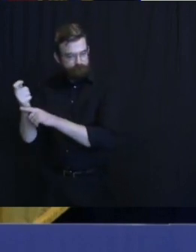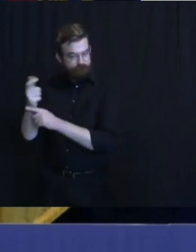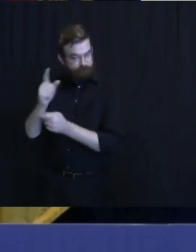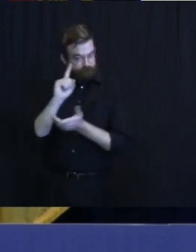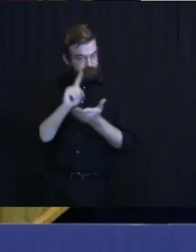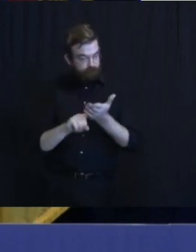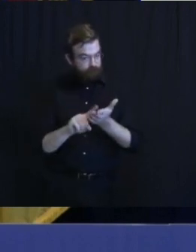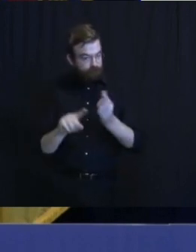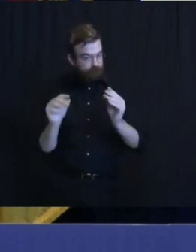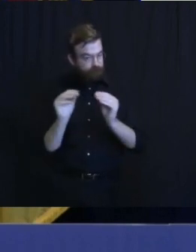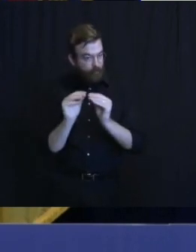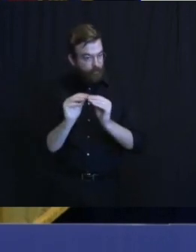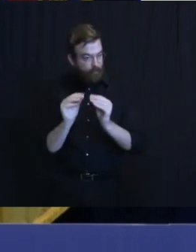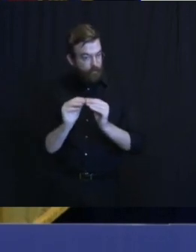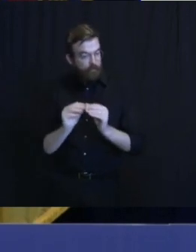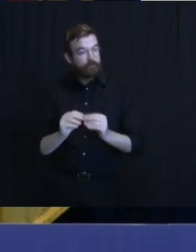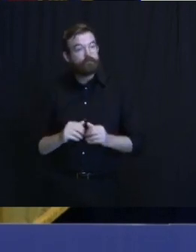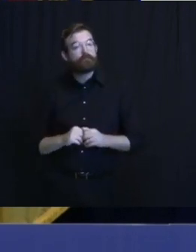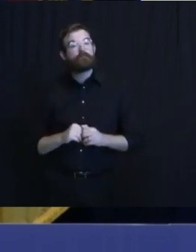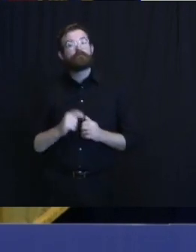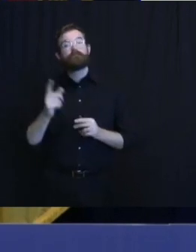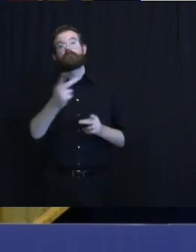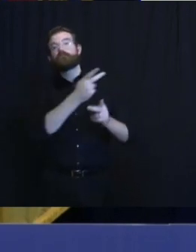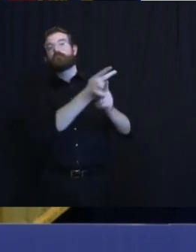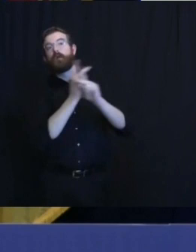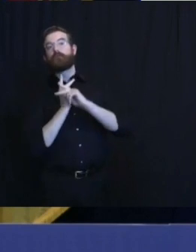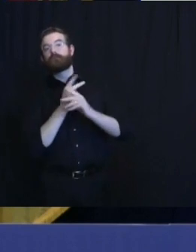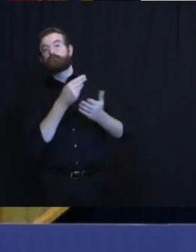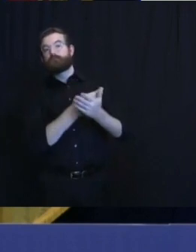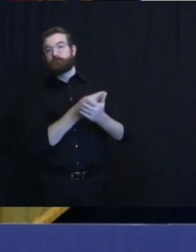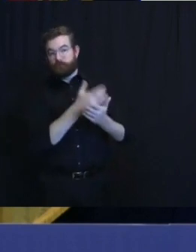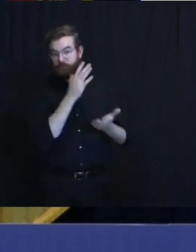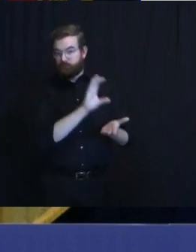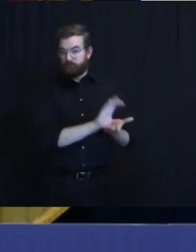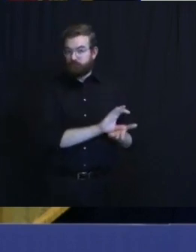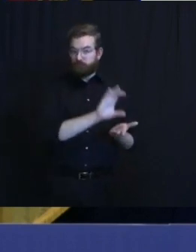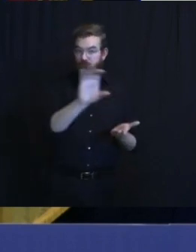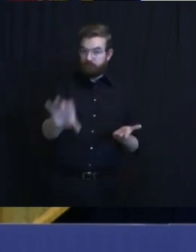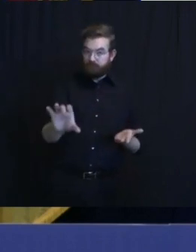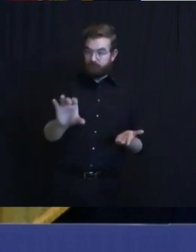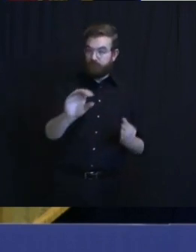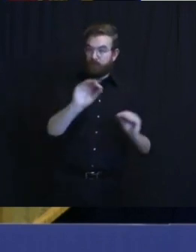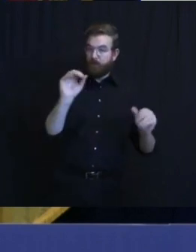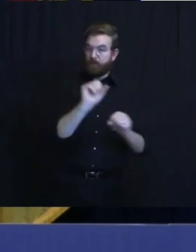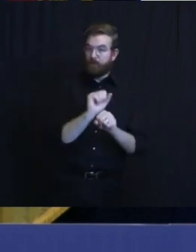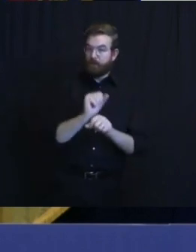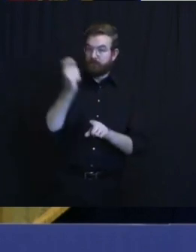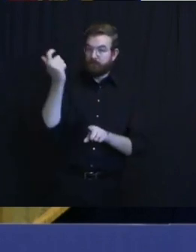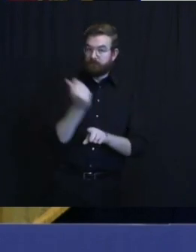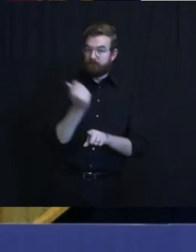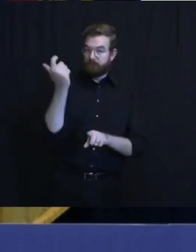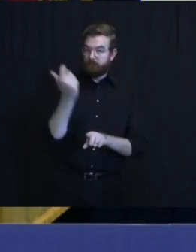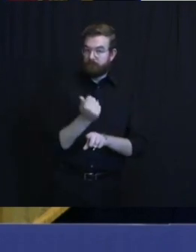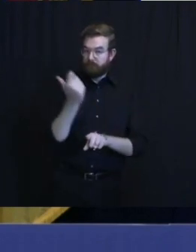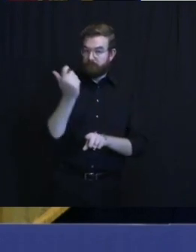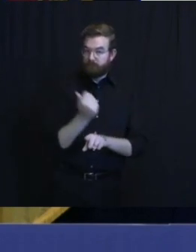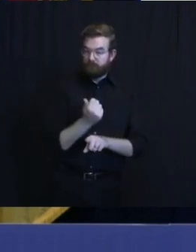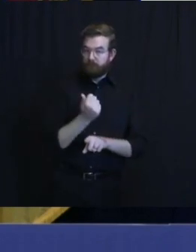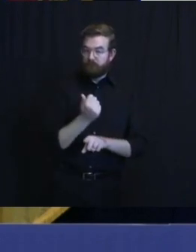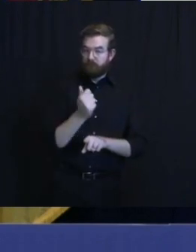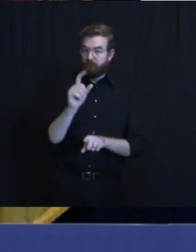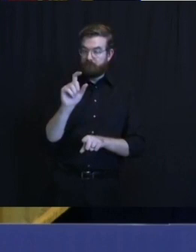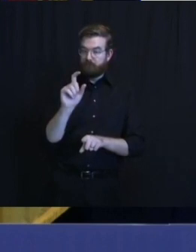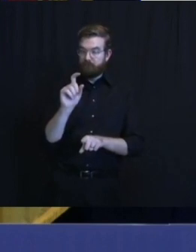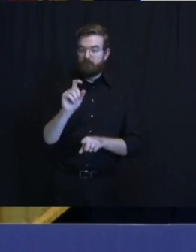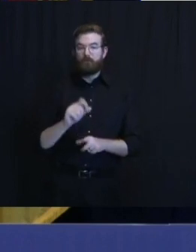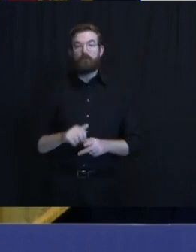lockdown restrictions? Any other specific priorities for you that you can say for certain will be restored? And since many nursing